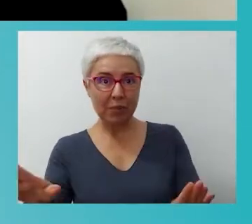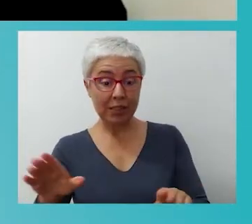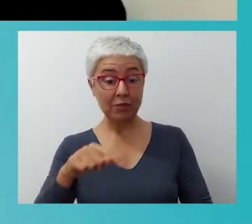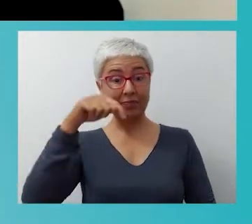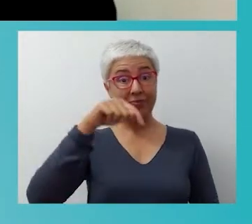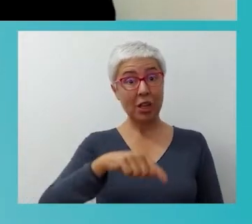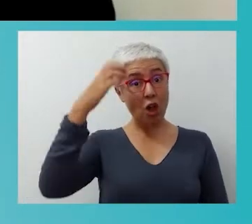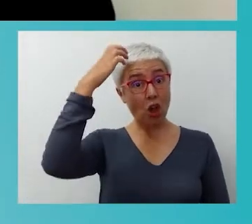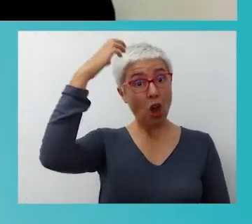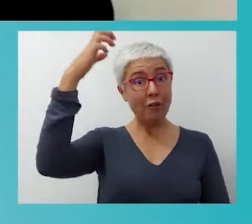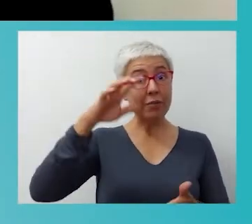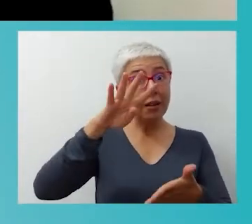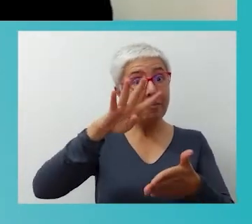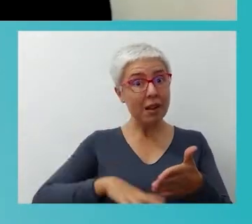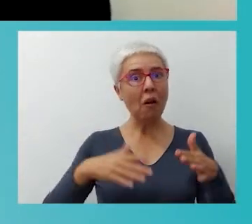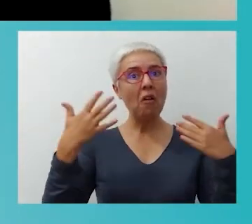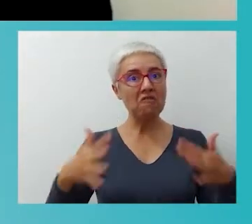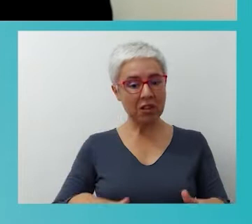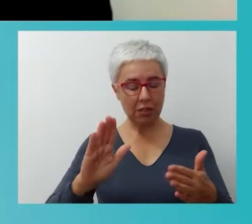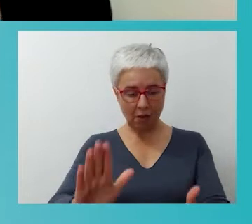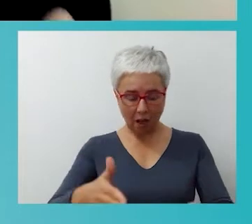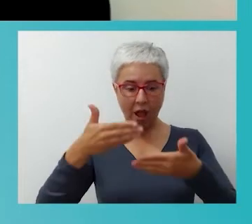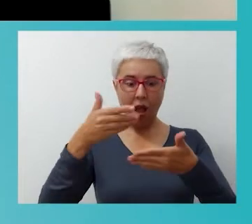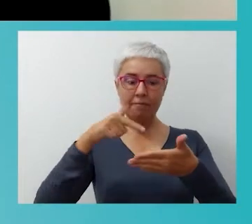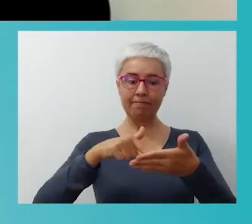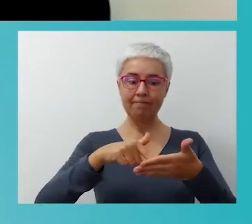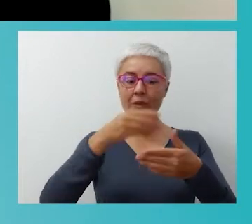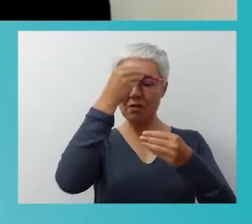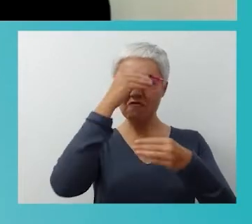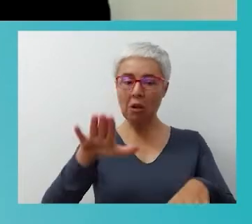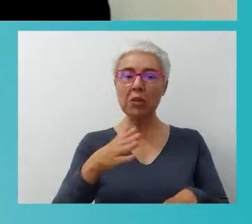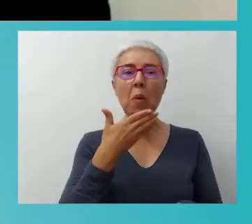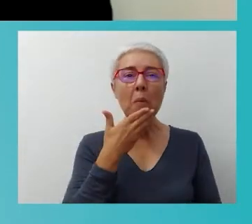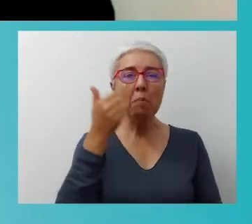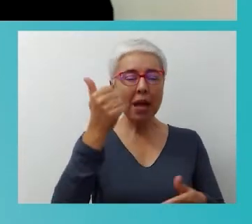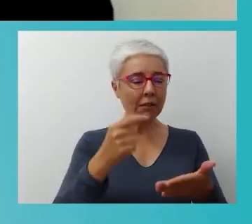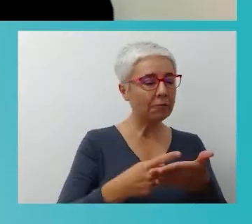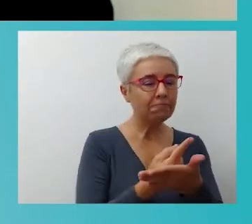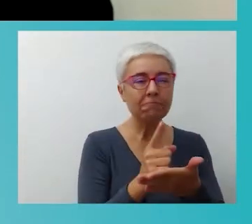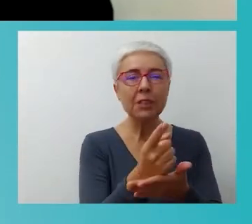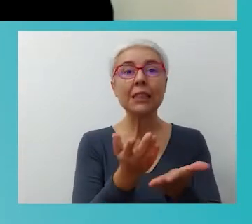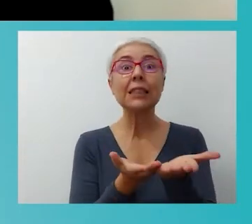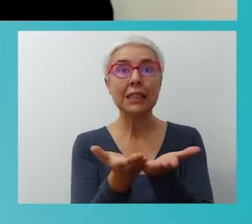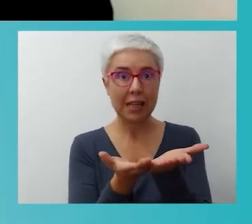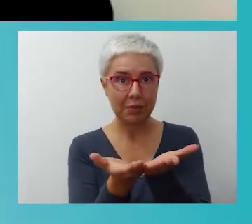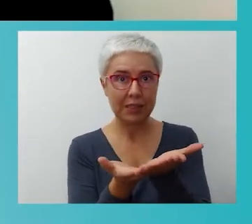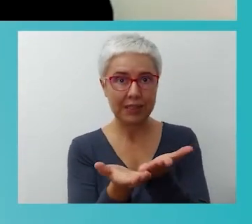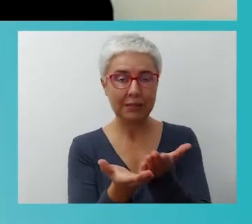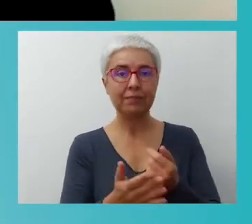of our customers, that are using this data to understand mobility patterns and provide better infrastructure and